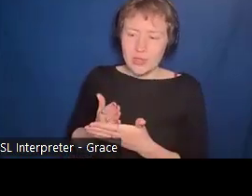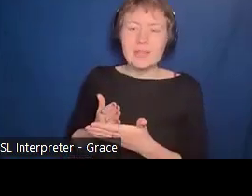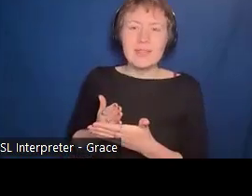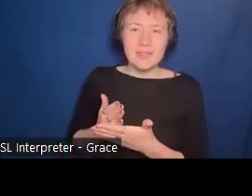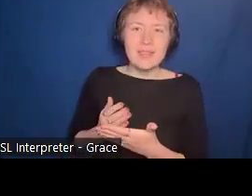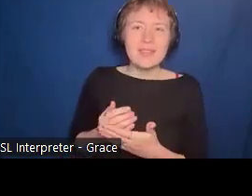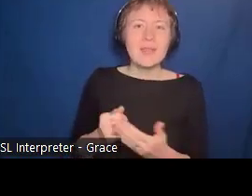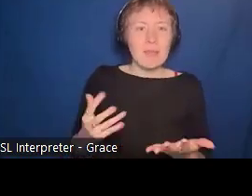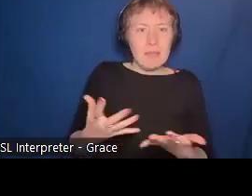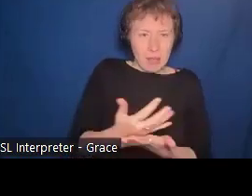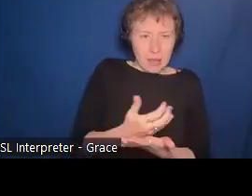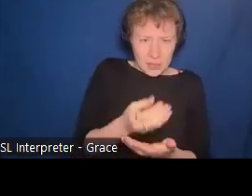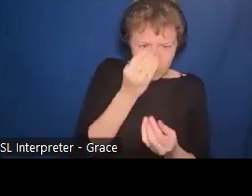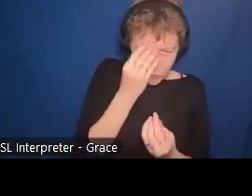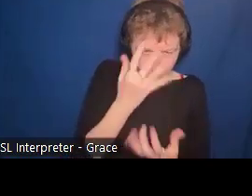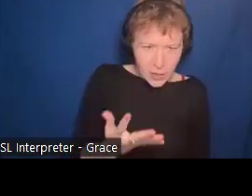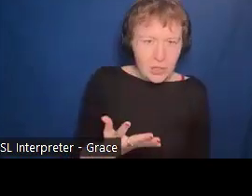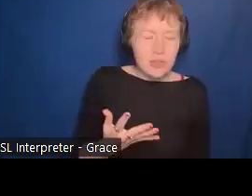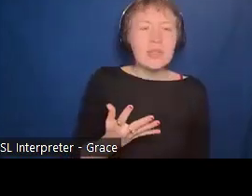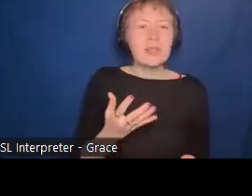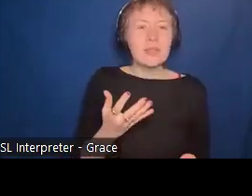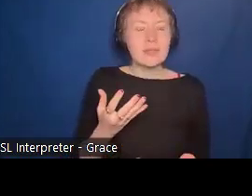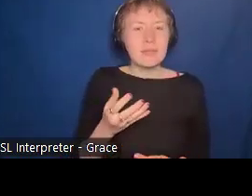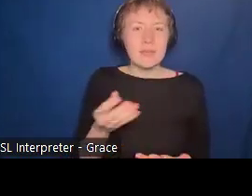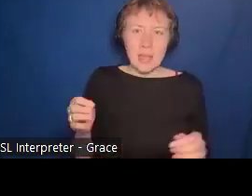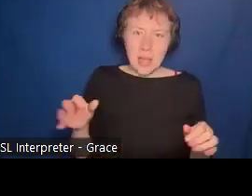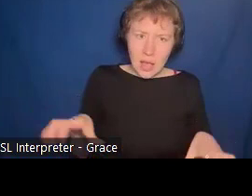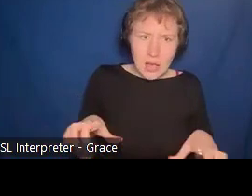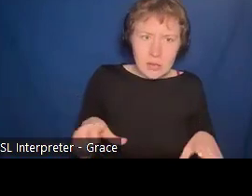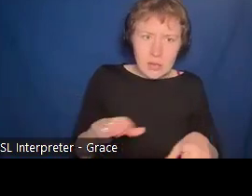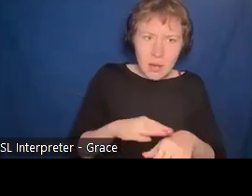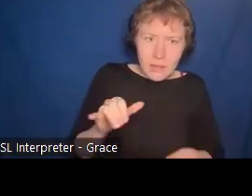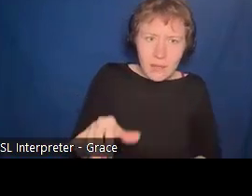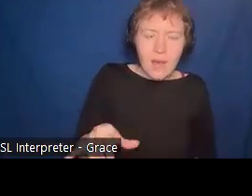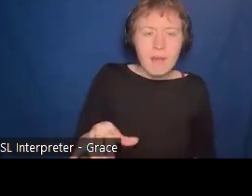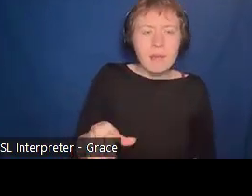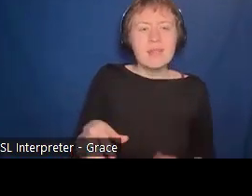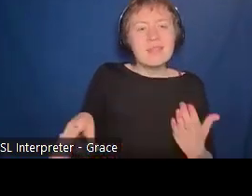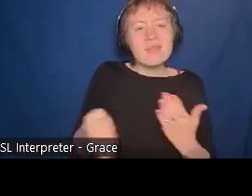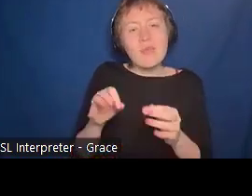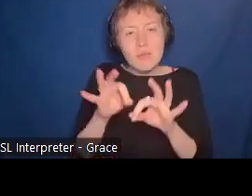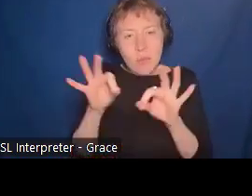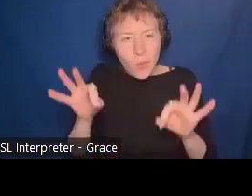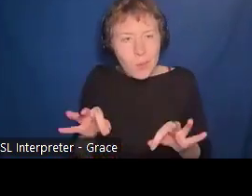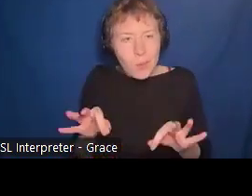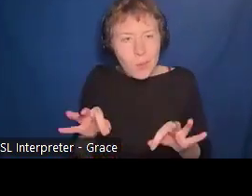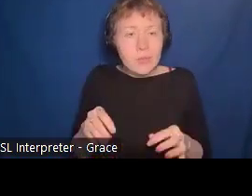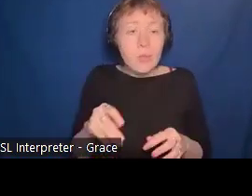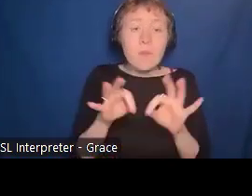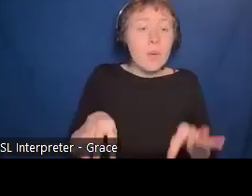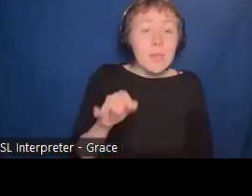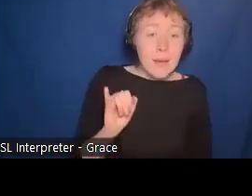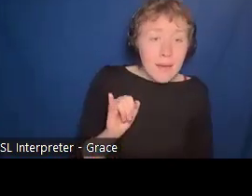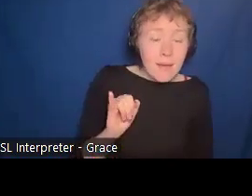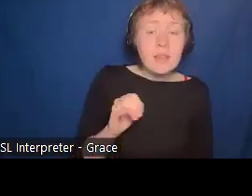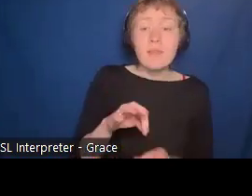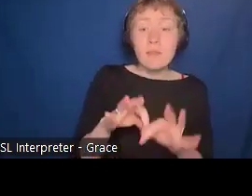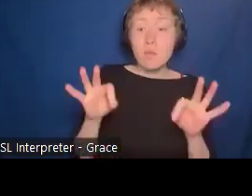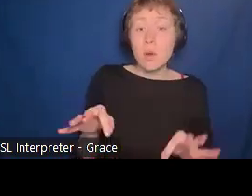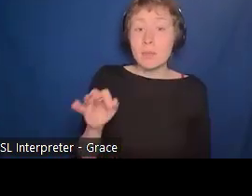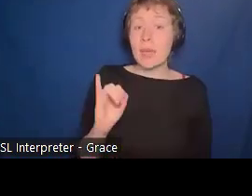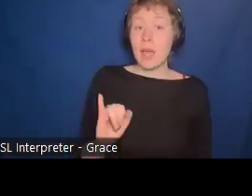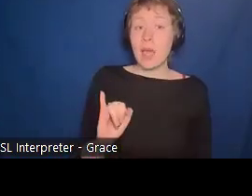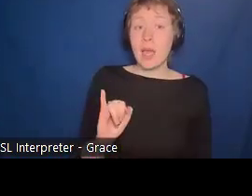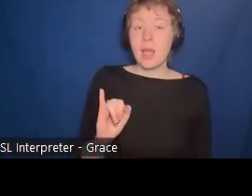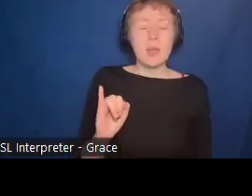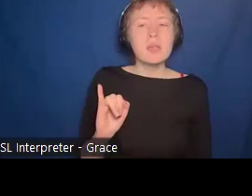the information and then finally actuating on an additional form set, which will be Forms I. And Forms I are